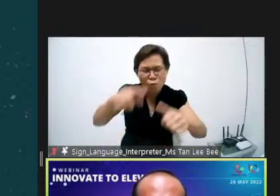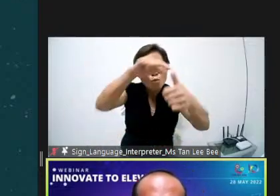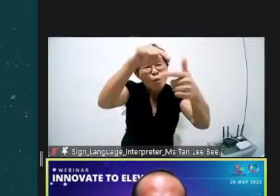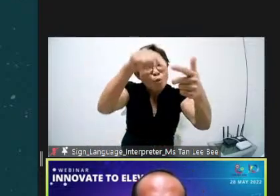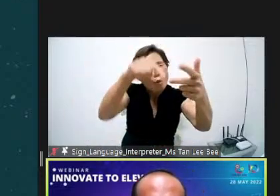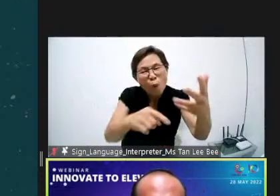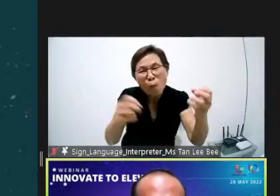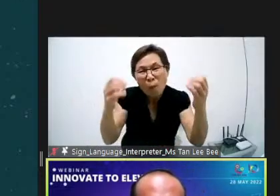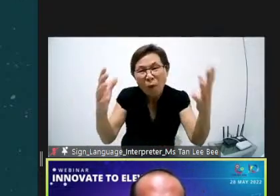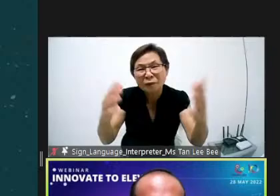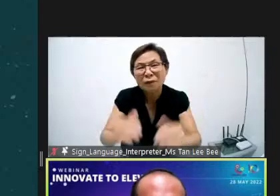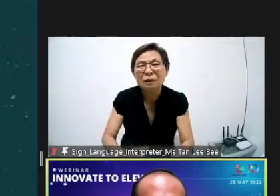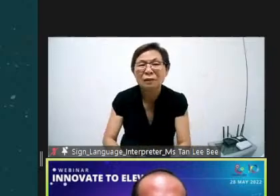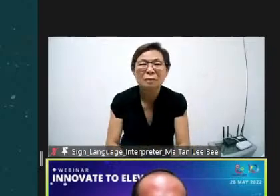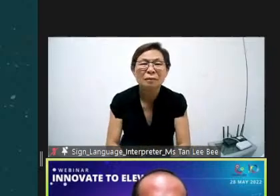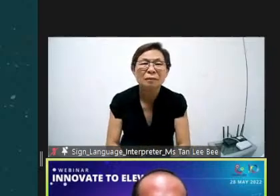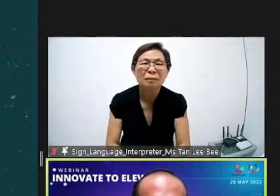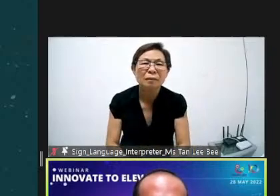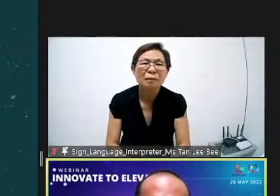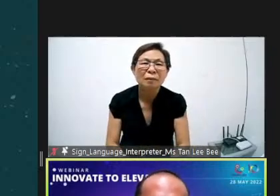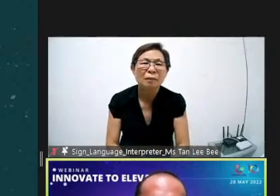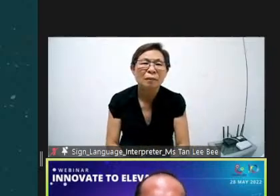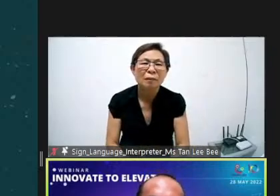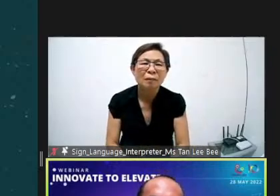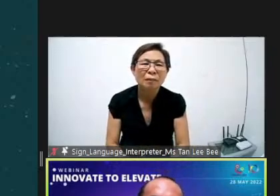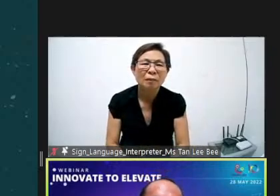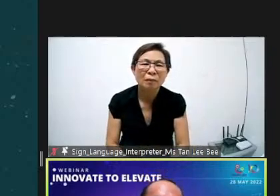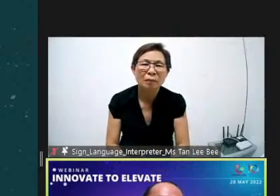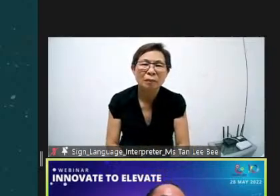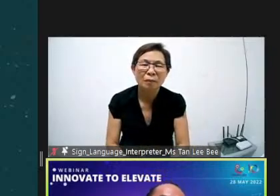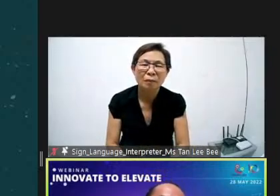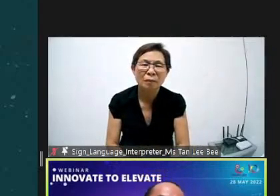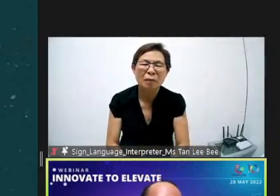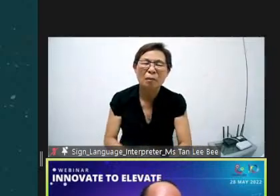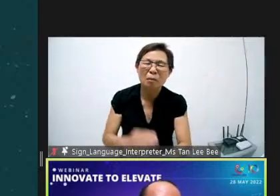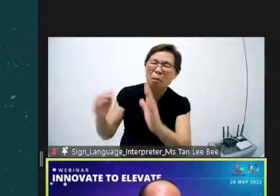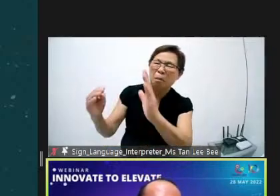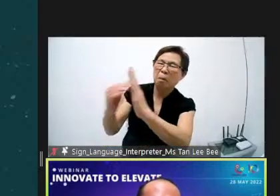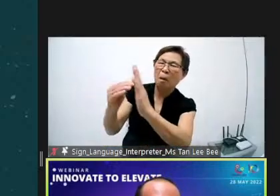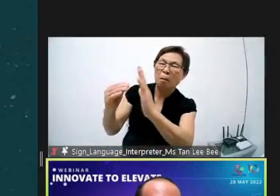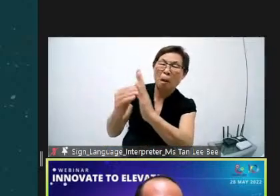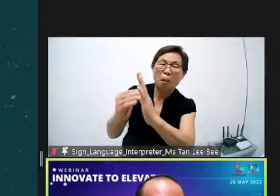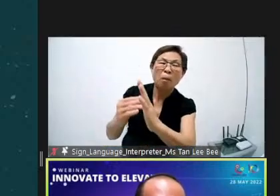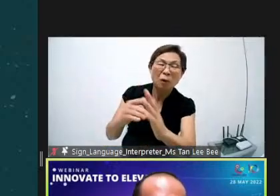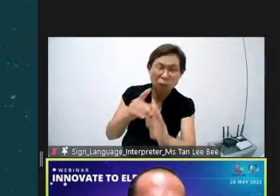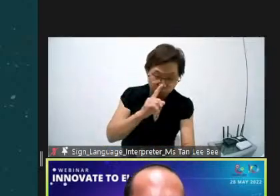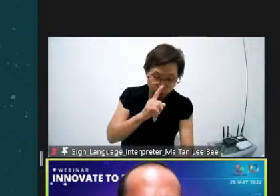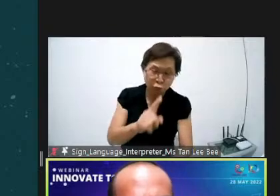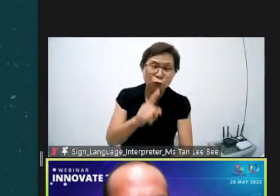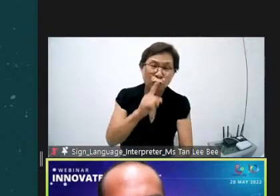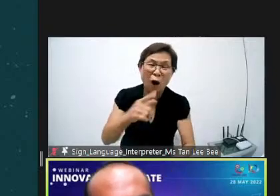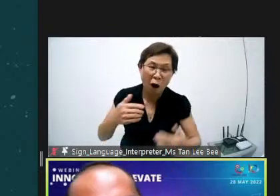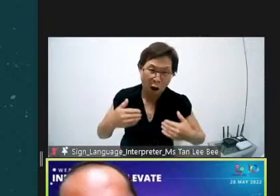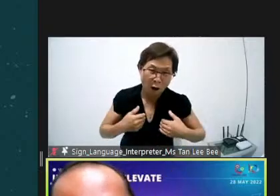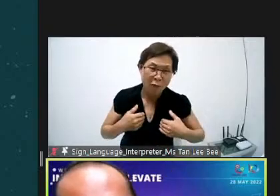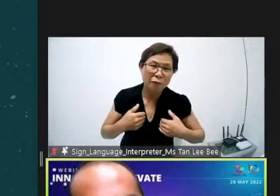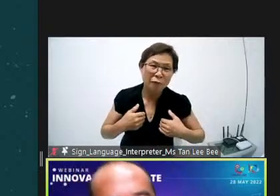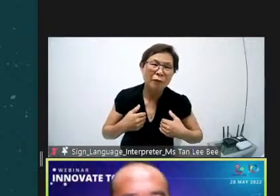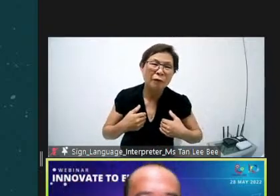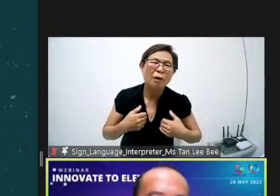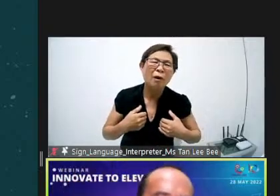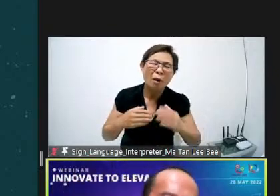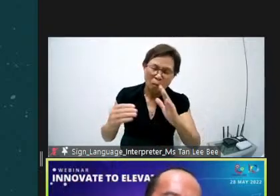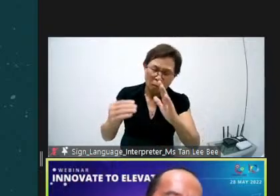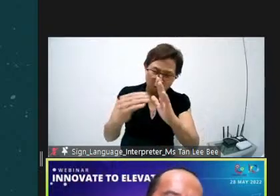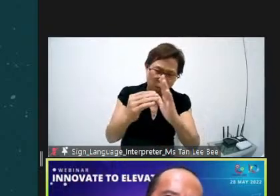Okay. Next. Are there any obstacle? For sure, there will be an obstacle.